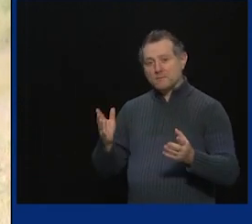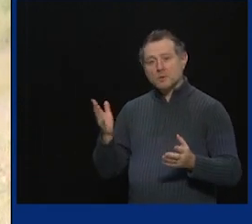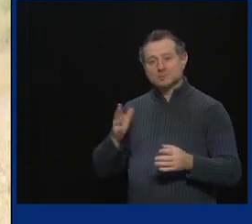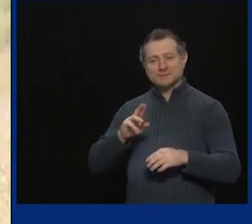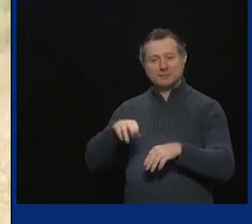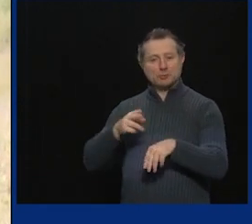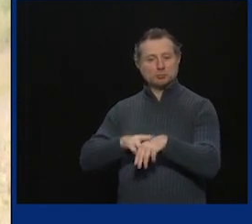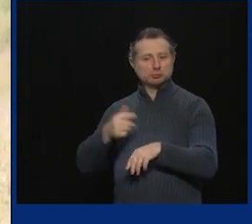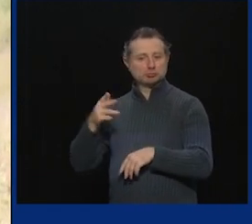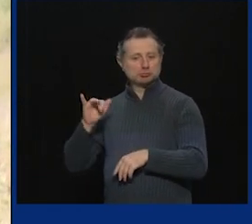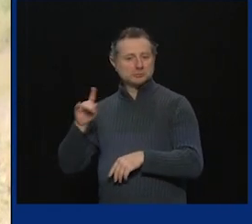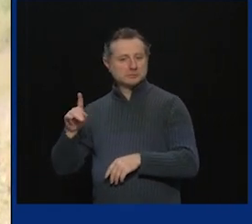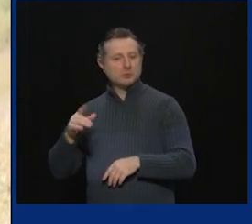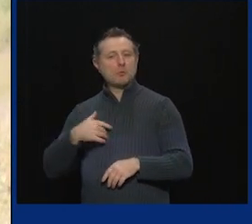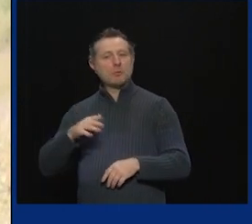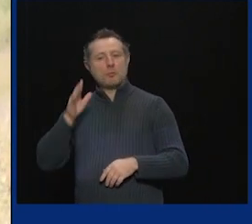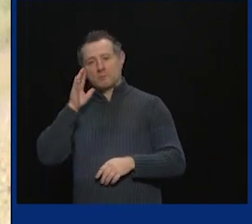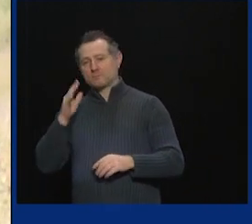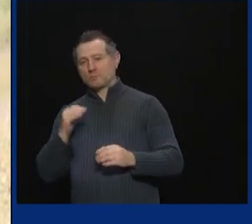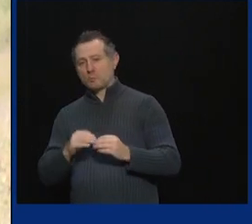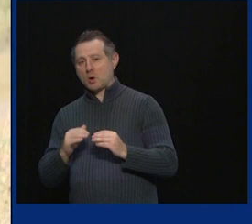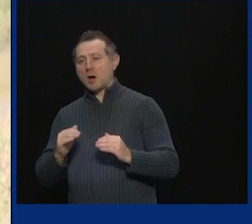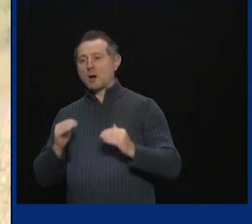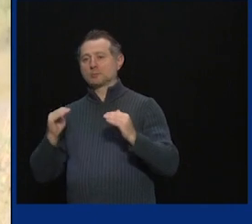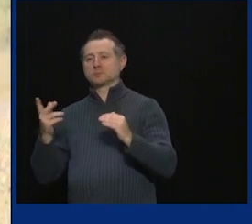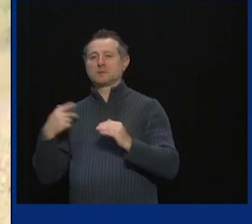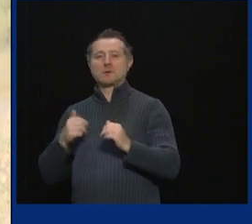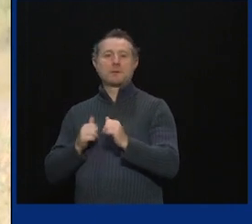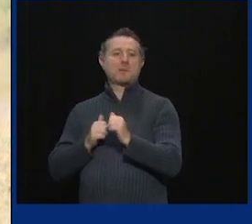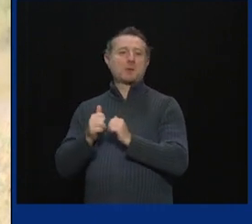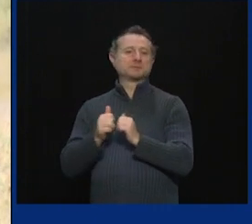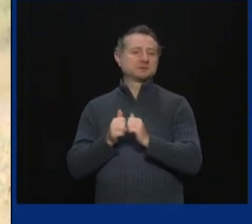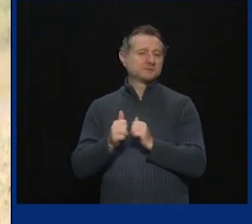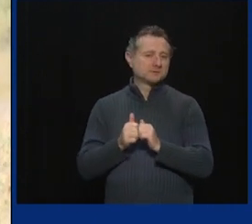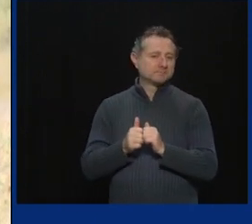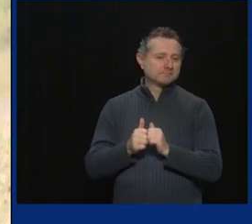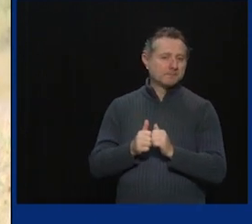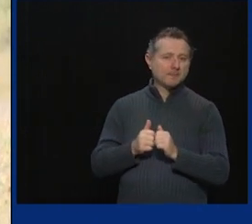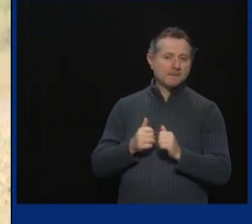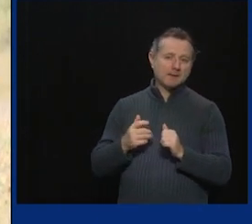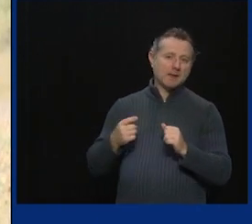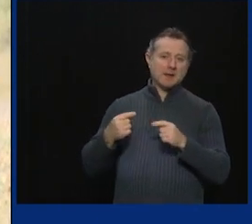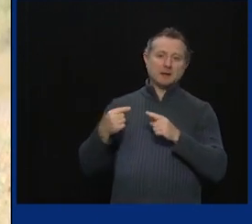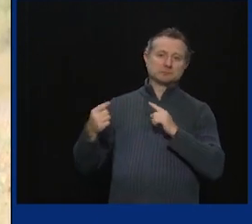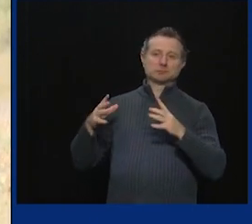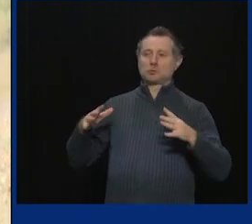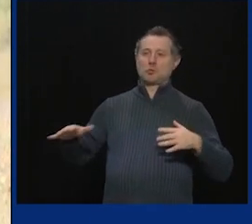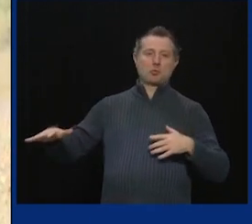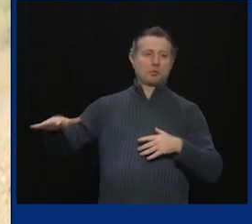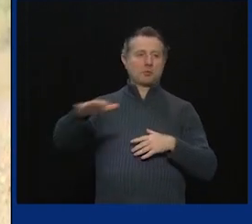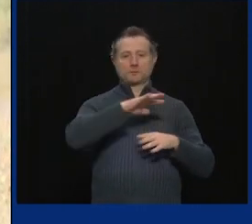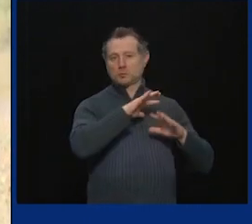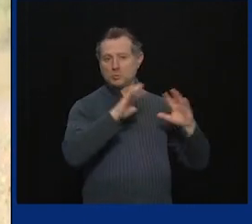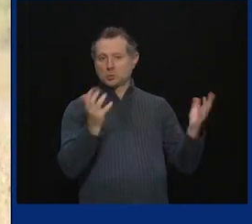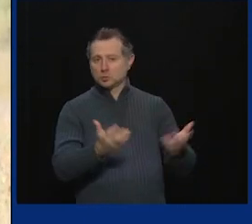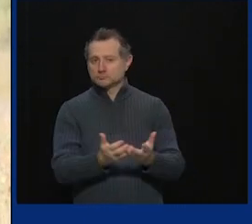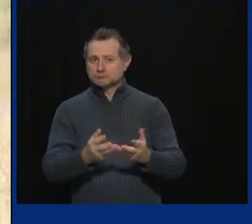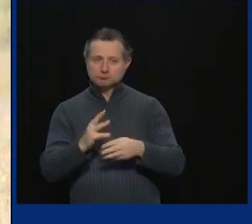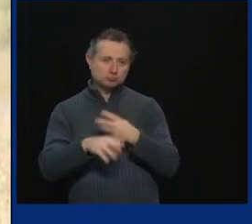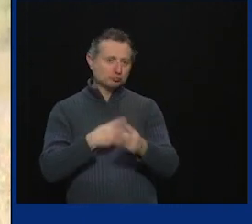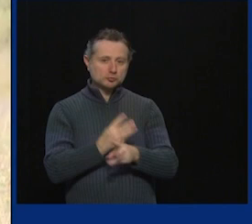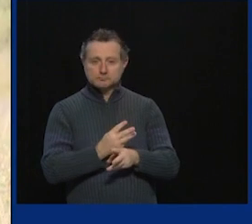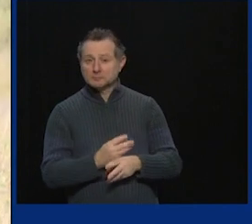world. This level of clean energy quickly gets the attention of global site selectors. Everything today about a